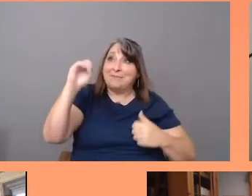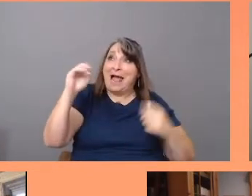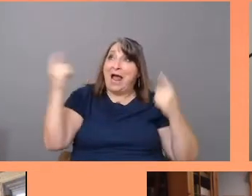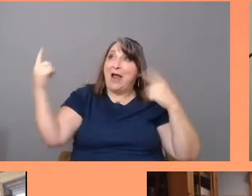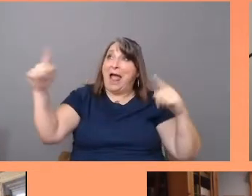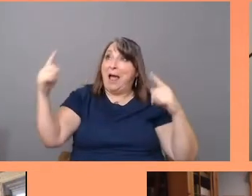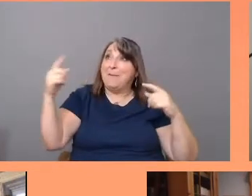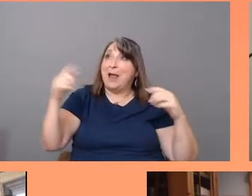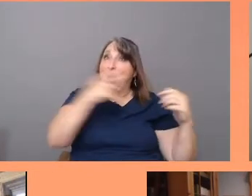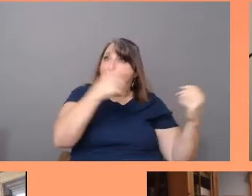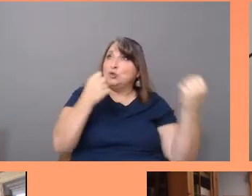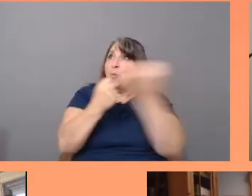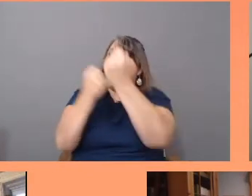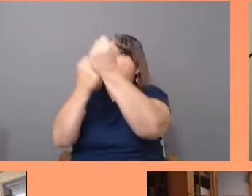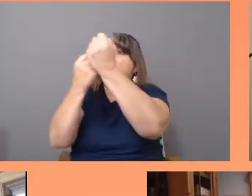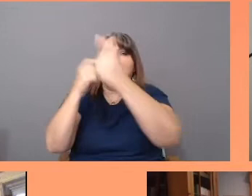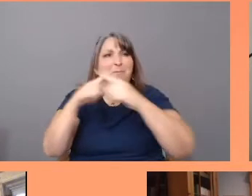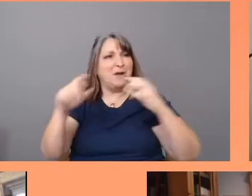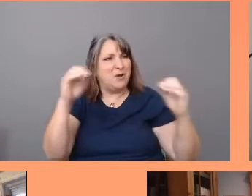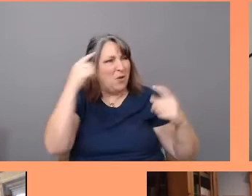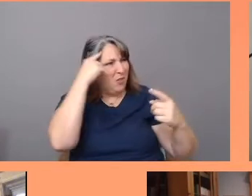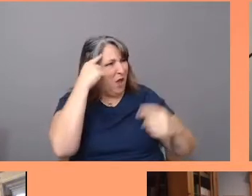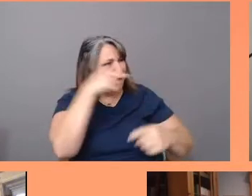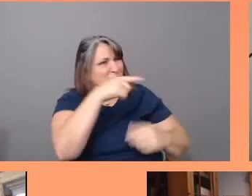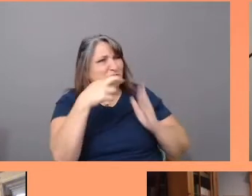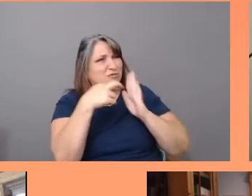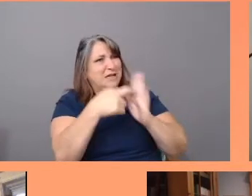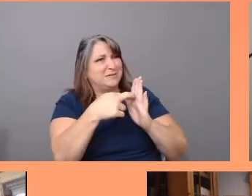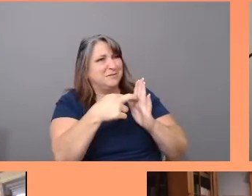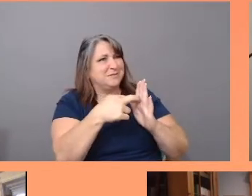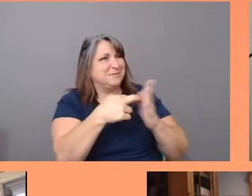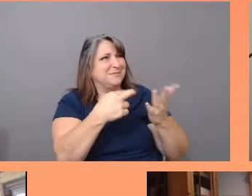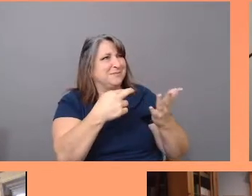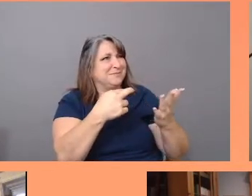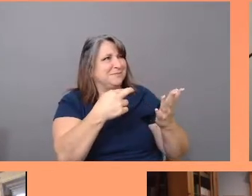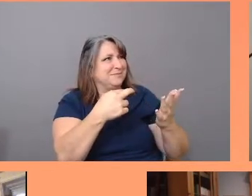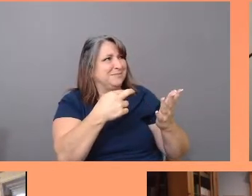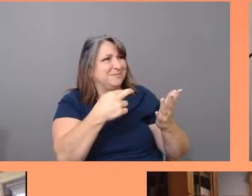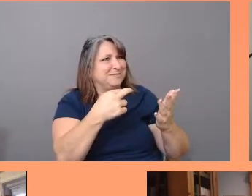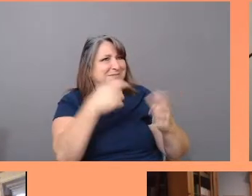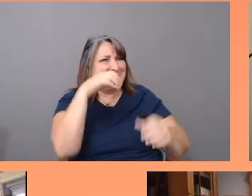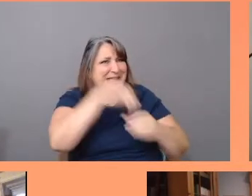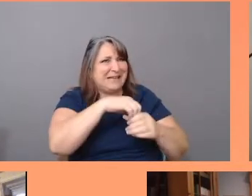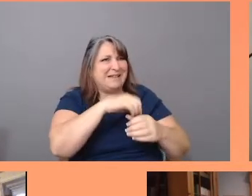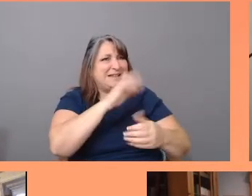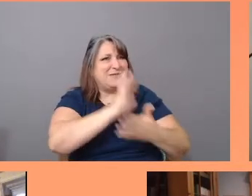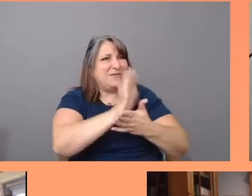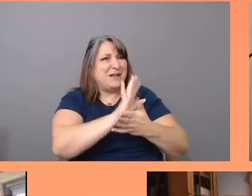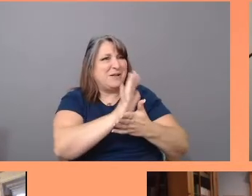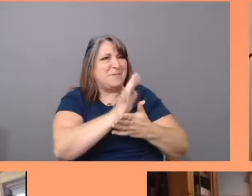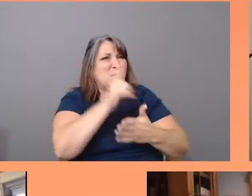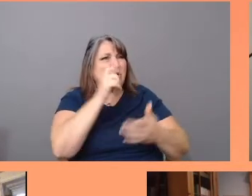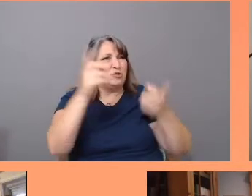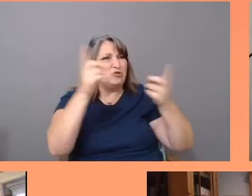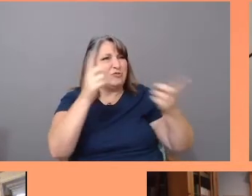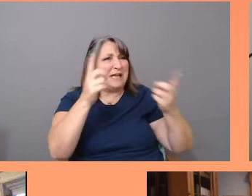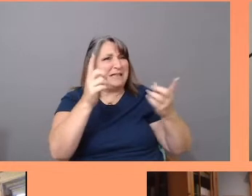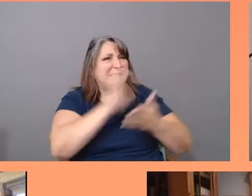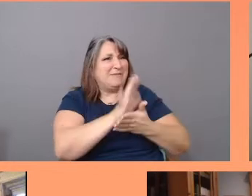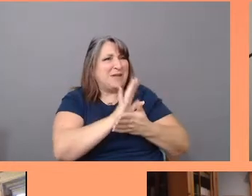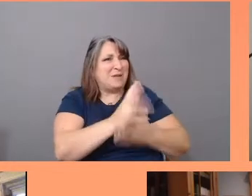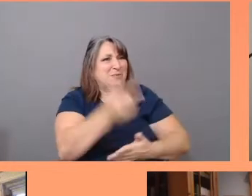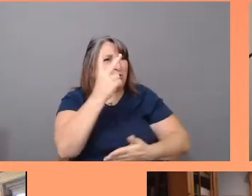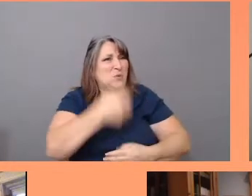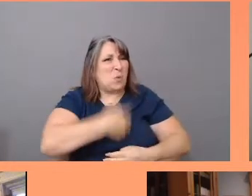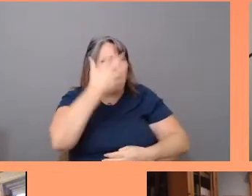that no thought had gone into the representation and authorship of the film, and the directing process.